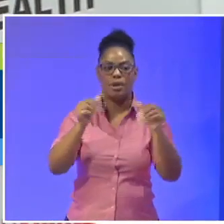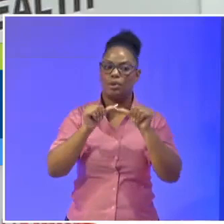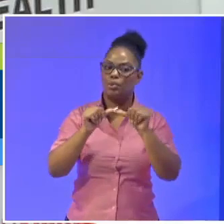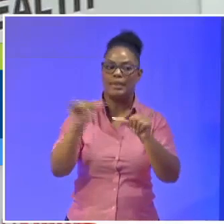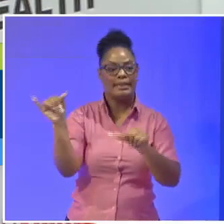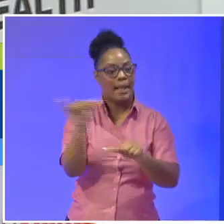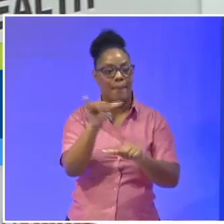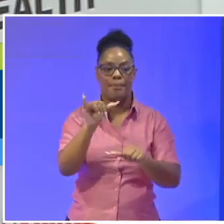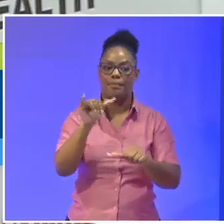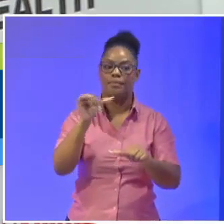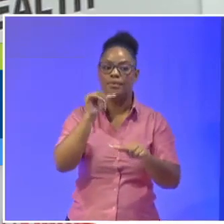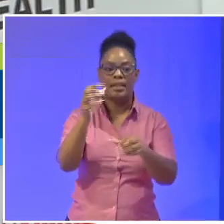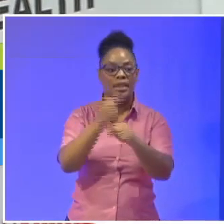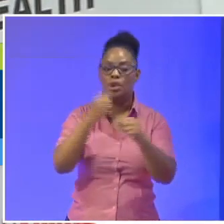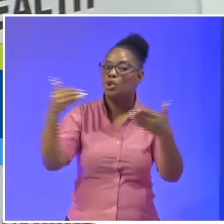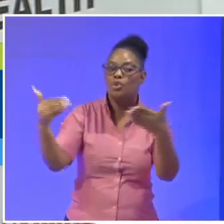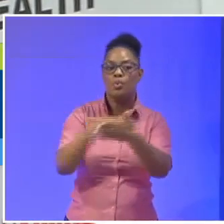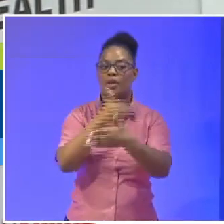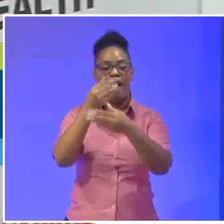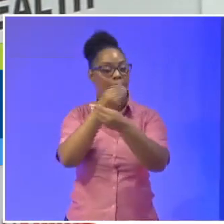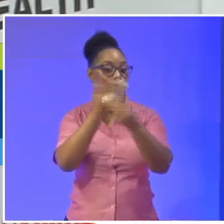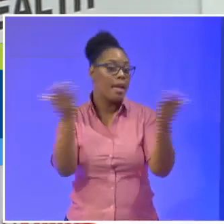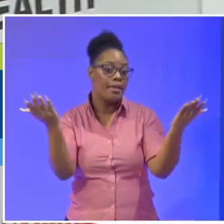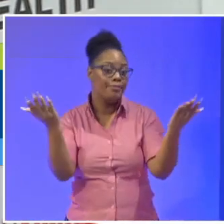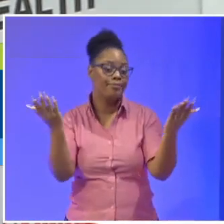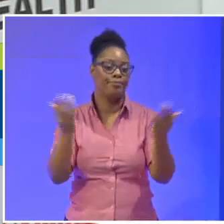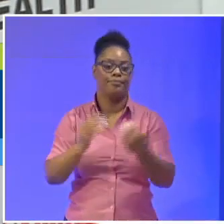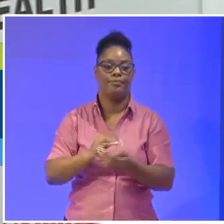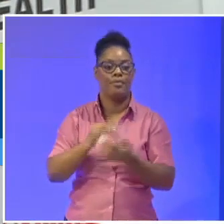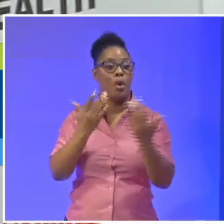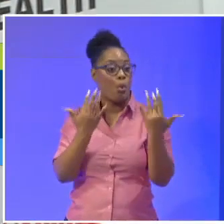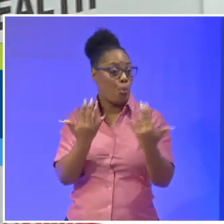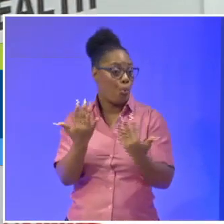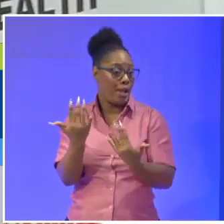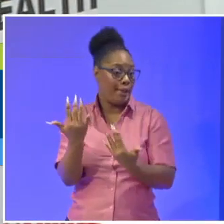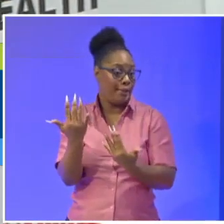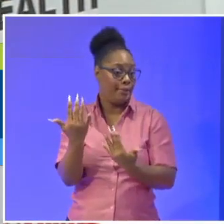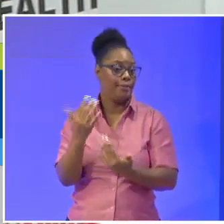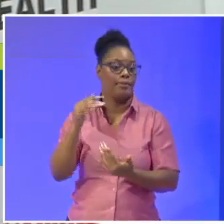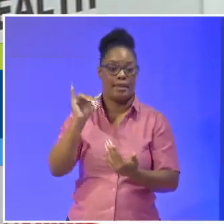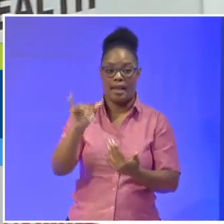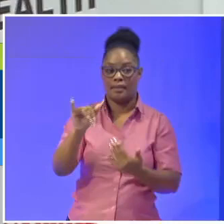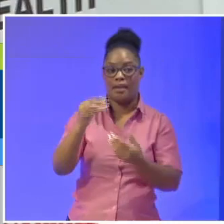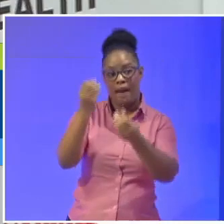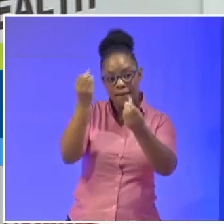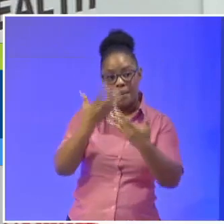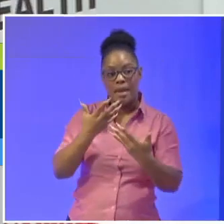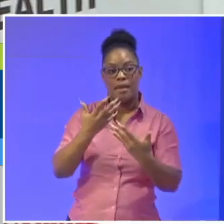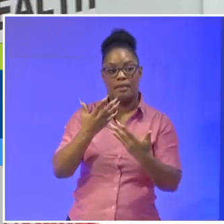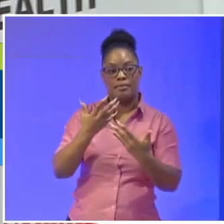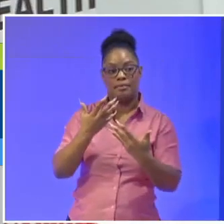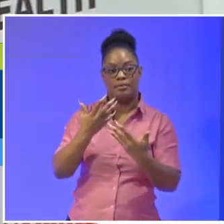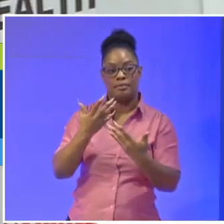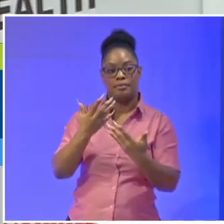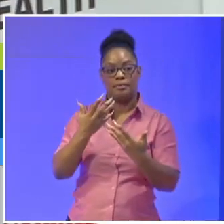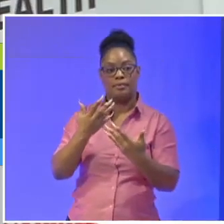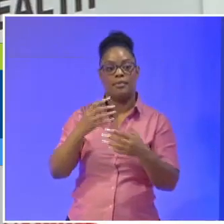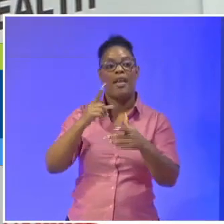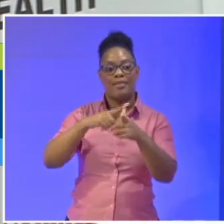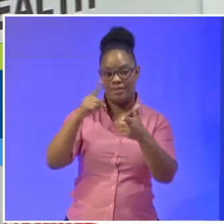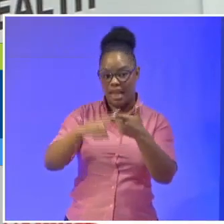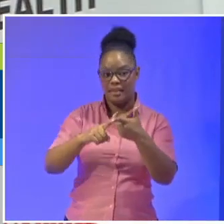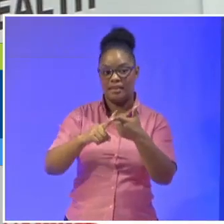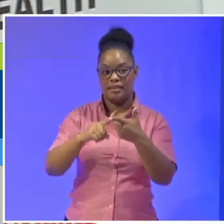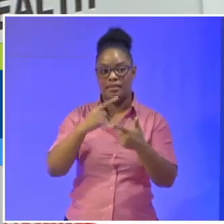of the actual patients in hospital. So I'm awaiting that. Should be sent to me soon from Dr. Richards, and we'll be able to confirm that information for you